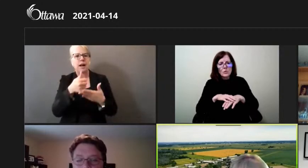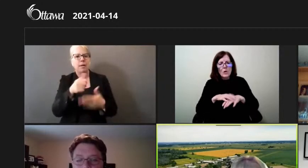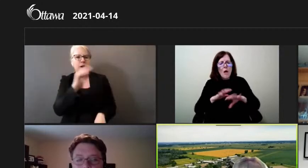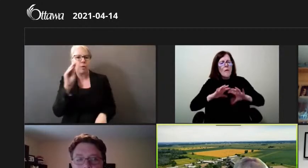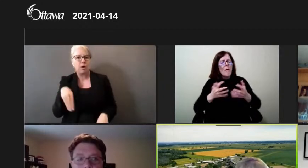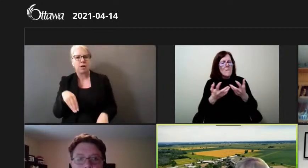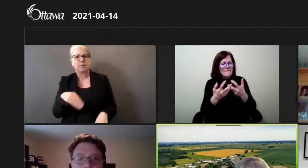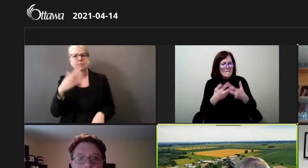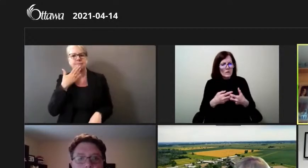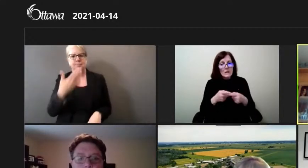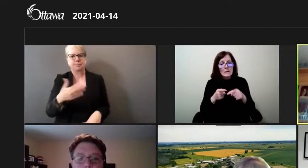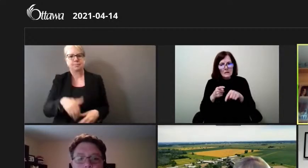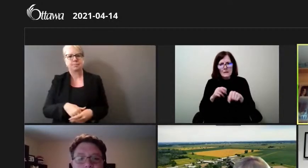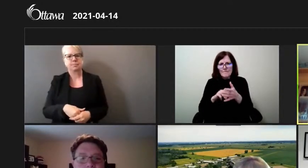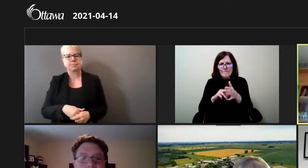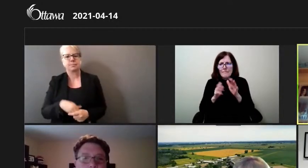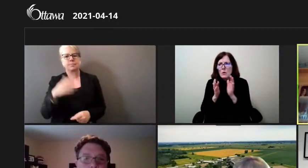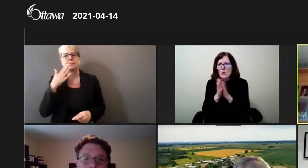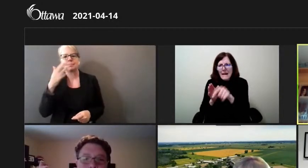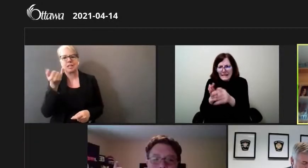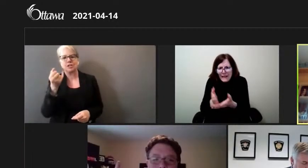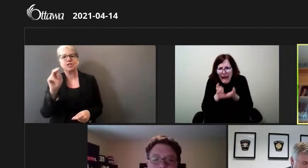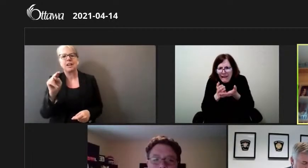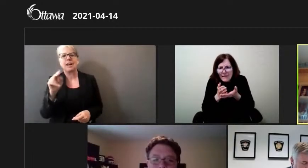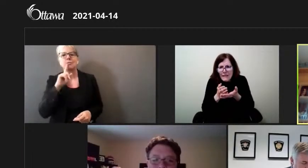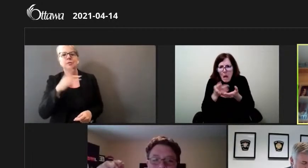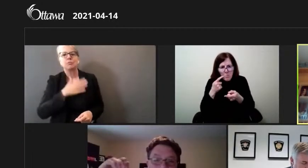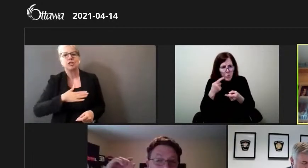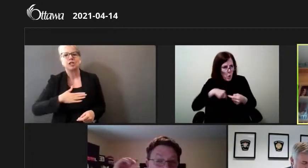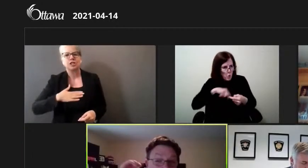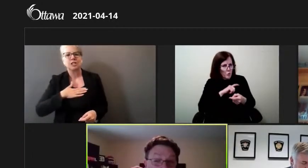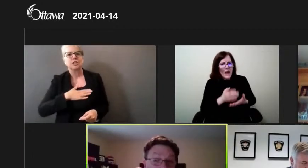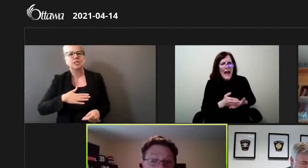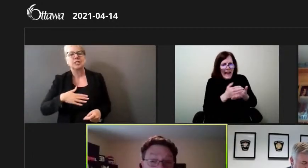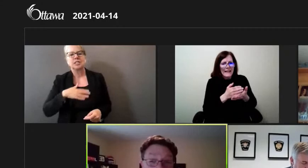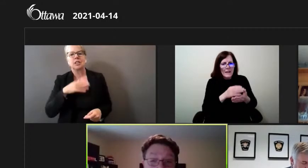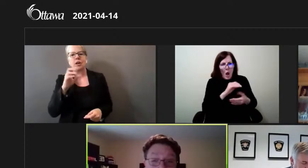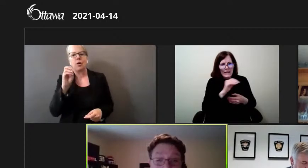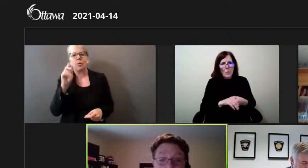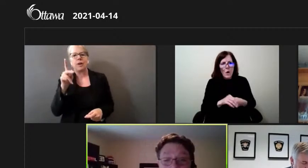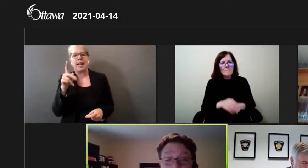much. Thank you, Jan. Appreciate it. Chair, I just have a couple of quickie.